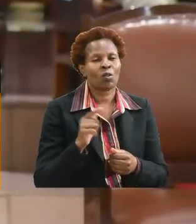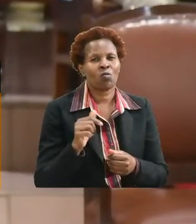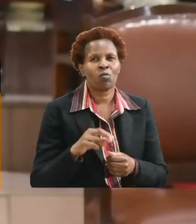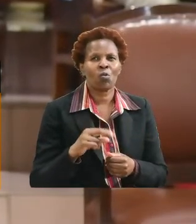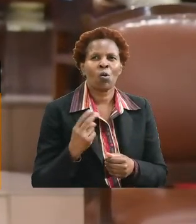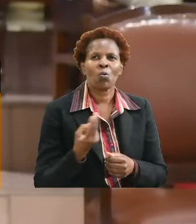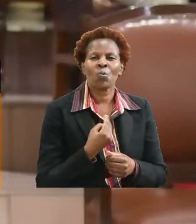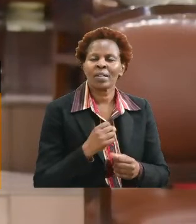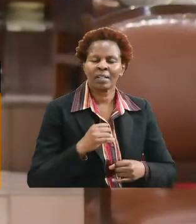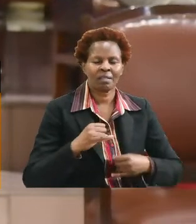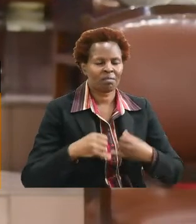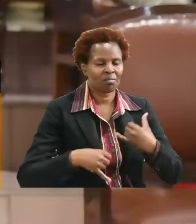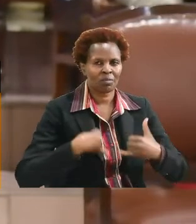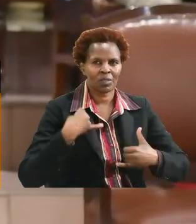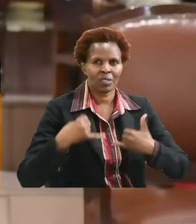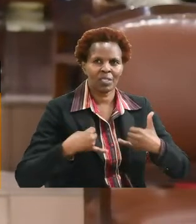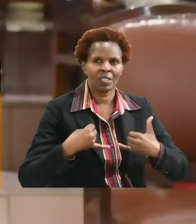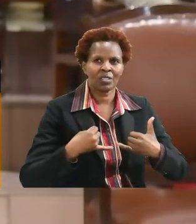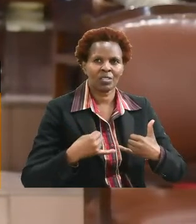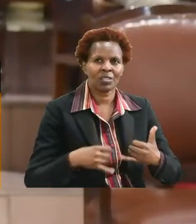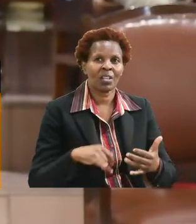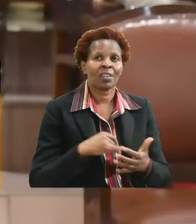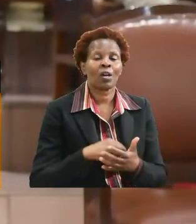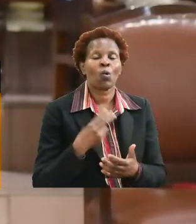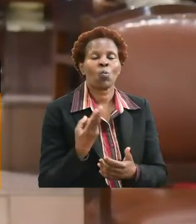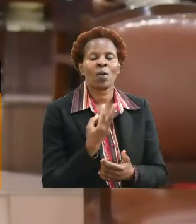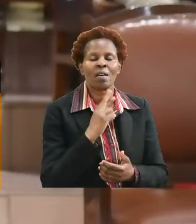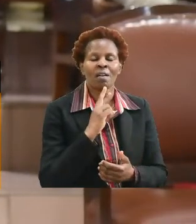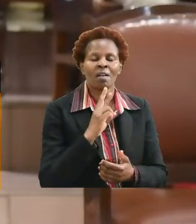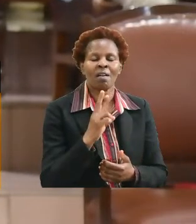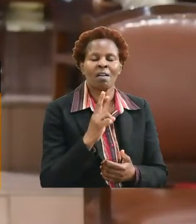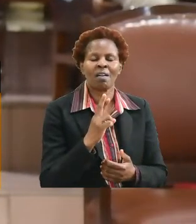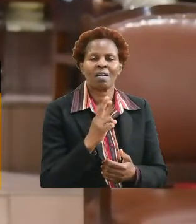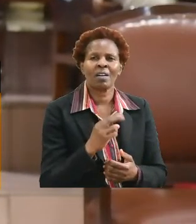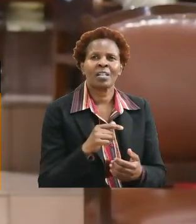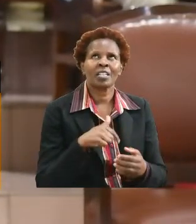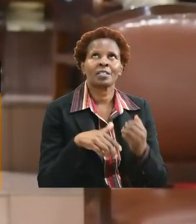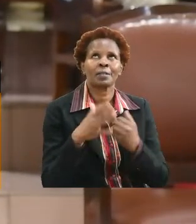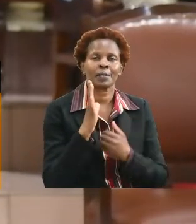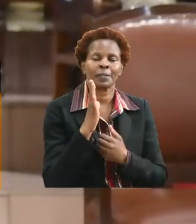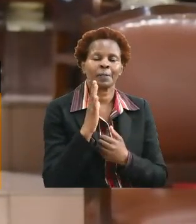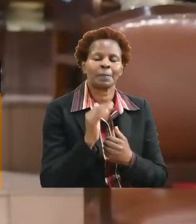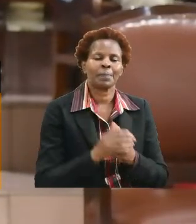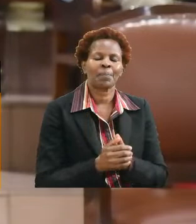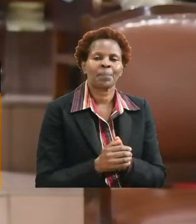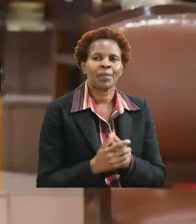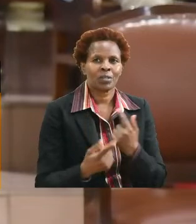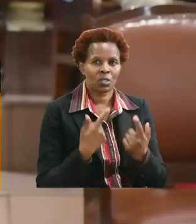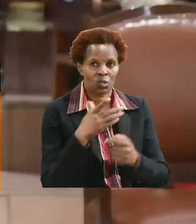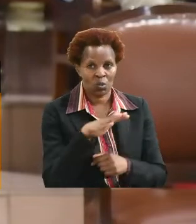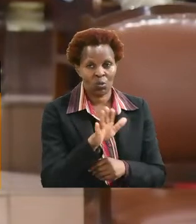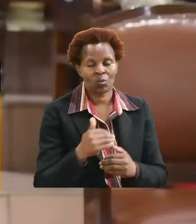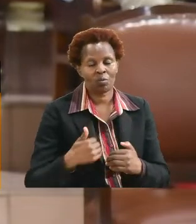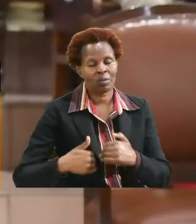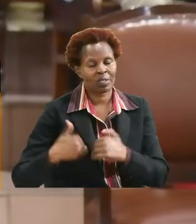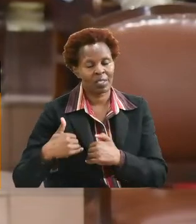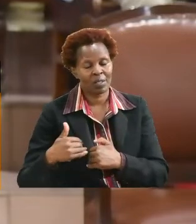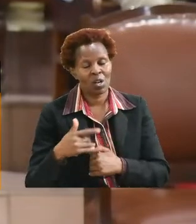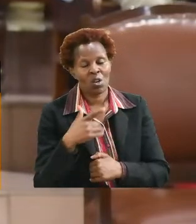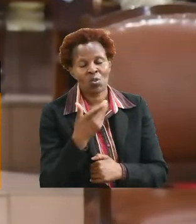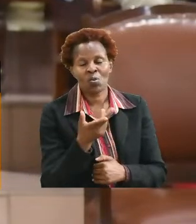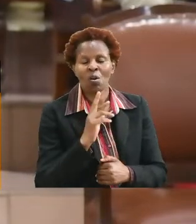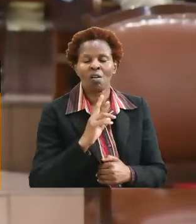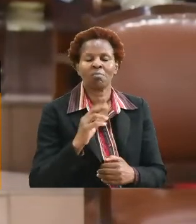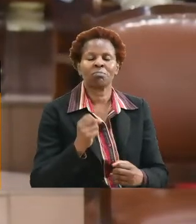can rejoice that we are embraced. Praise be to God. Tell your neighbor, you are